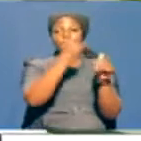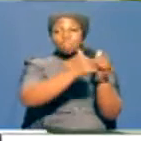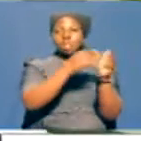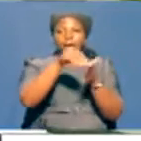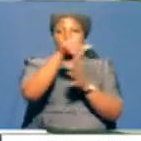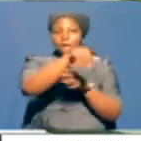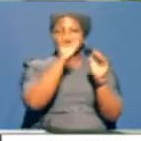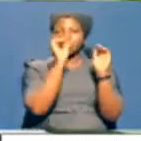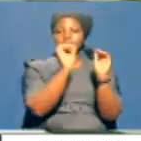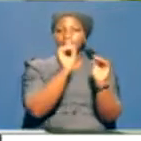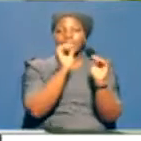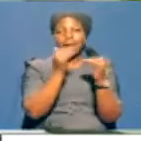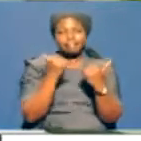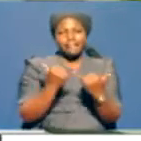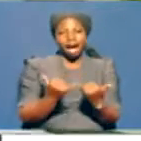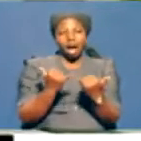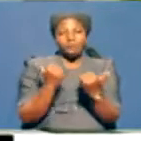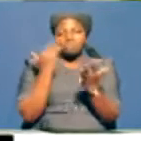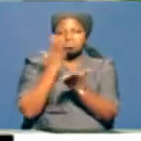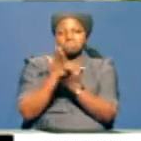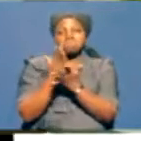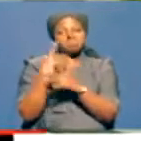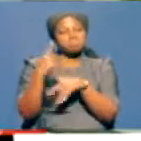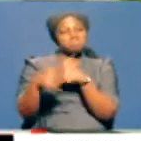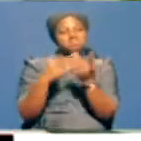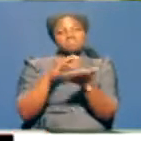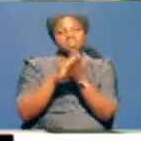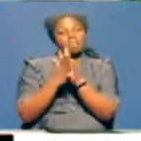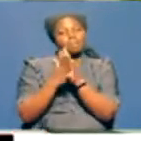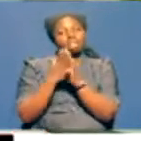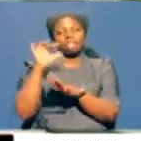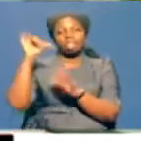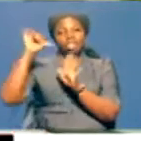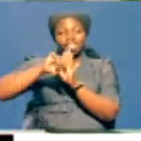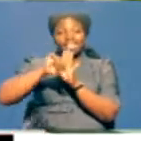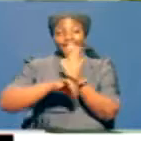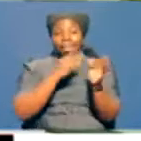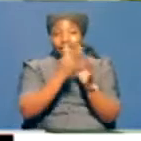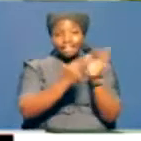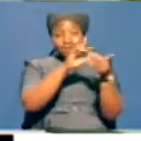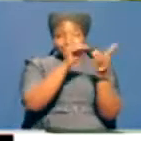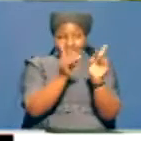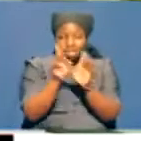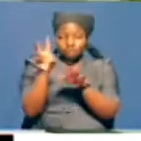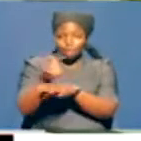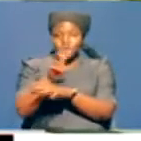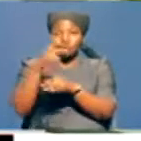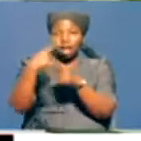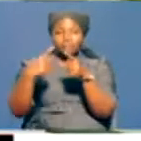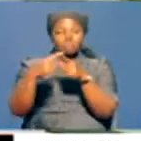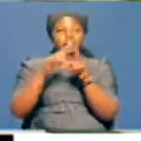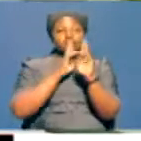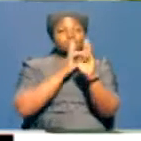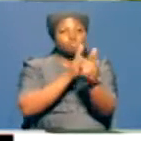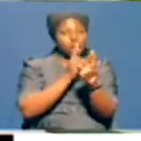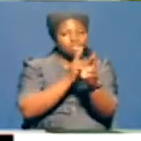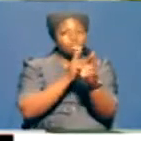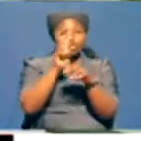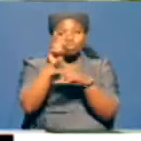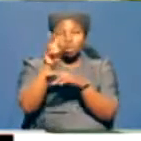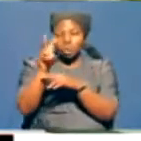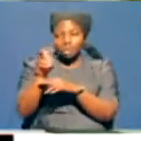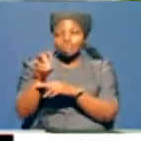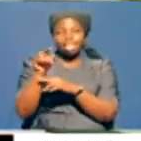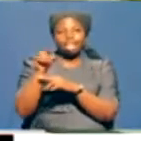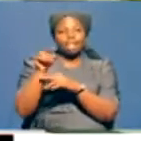to be getting out of hand if data in the SACCO Supervision Annual Report 2020 is anything to go by. The report by